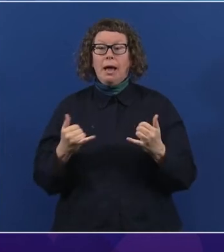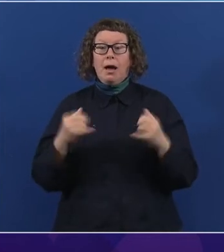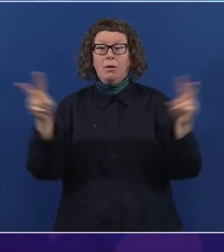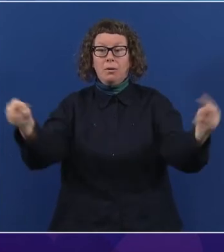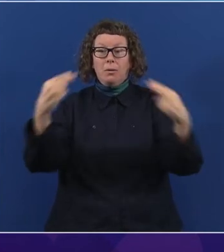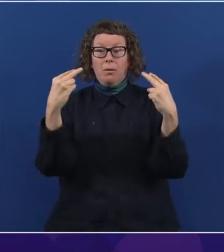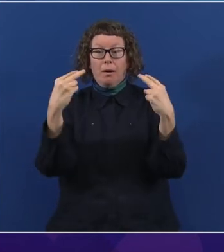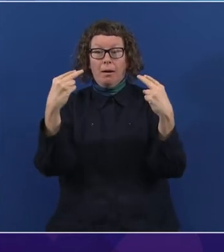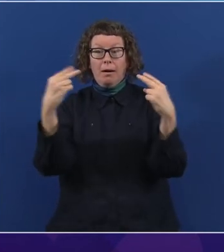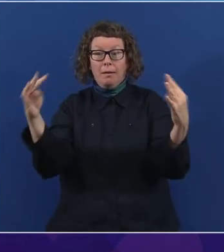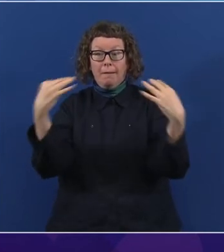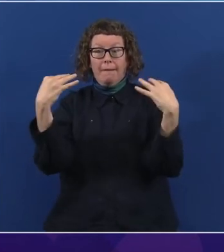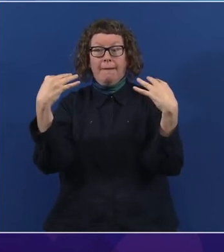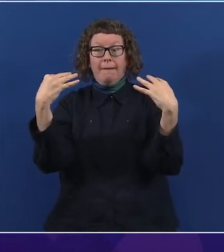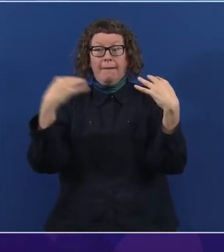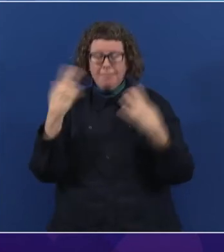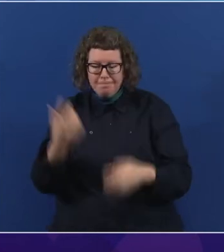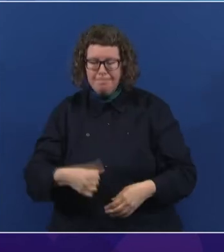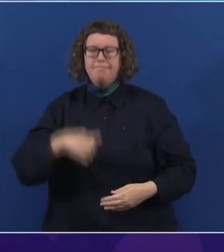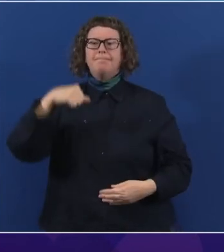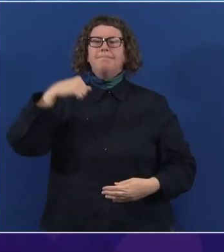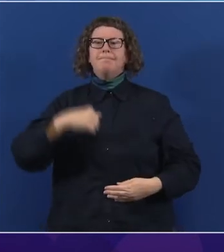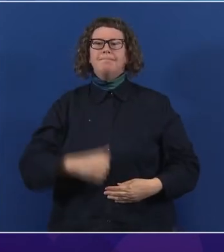high, celebrate, and be proud.